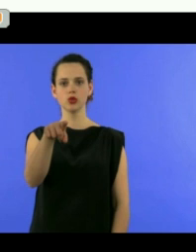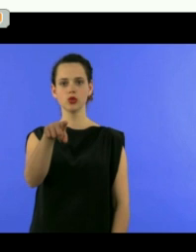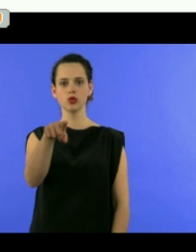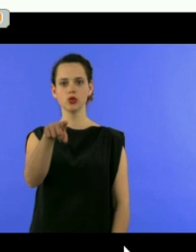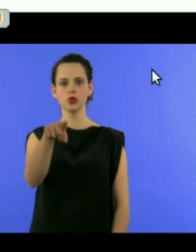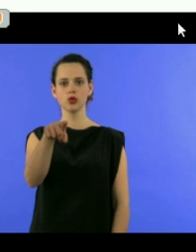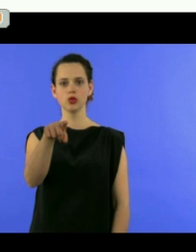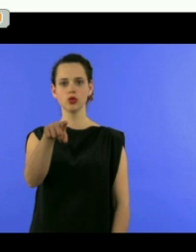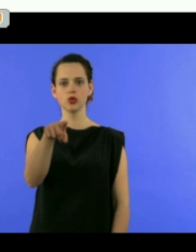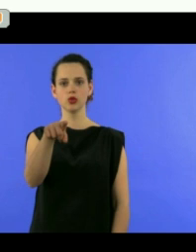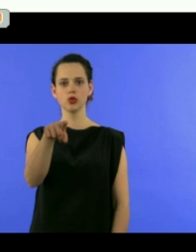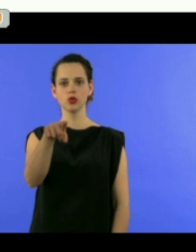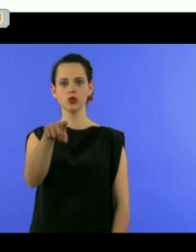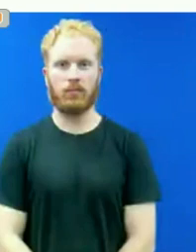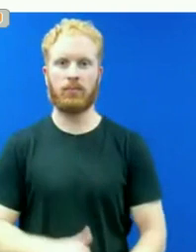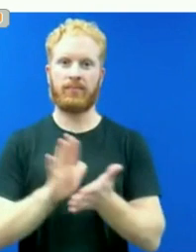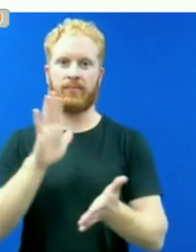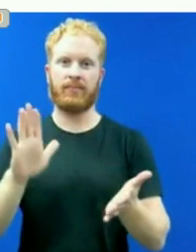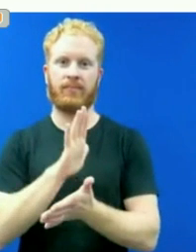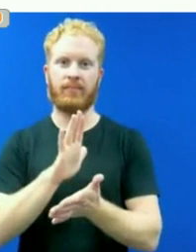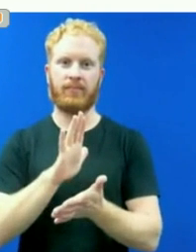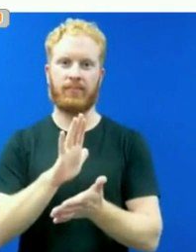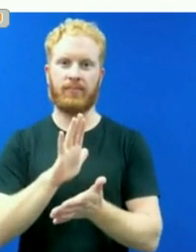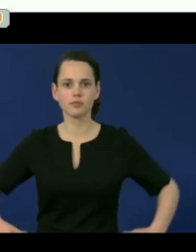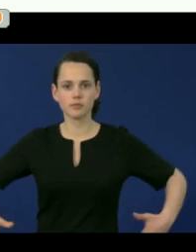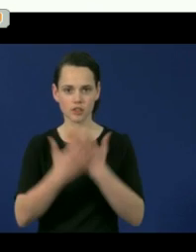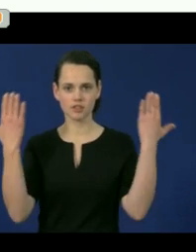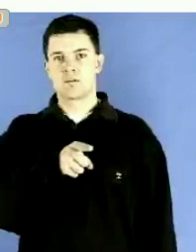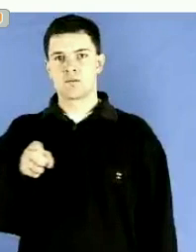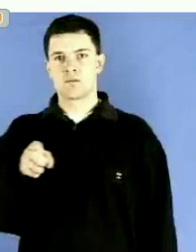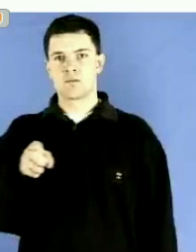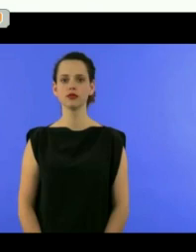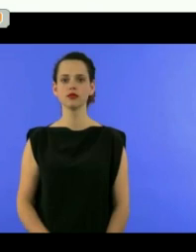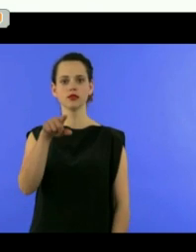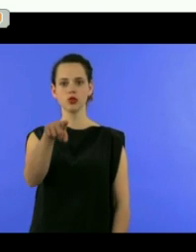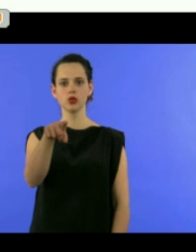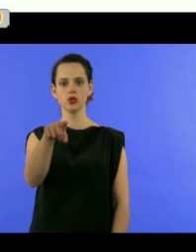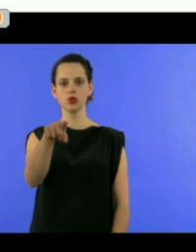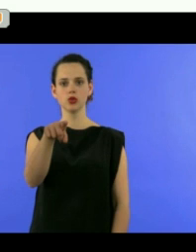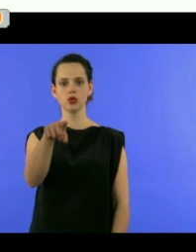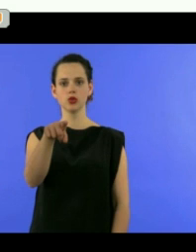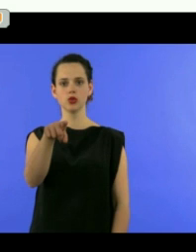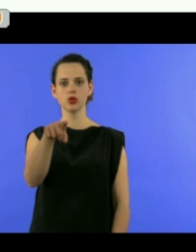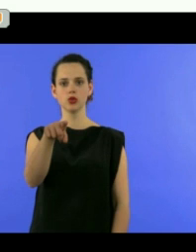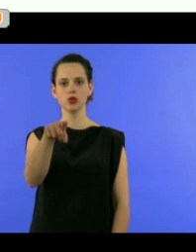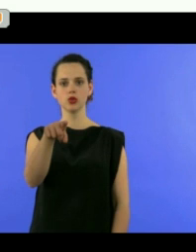this to get the absolutely timing spot on. Happy birthday to you.